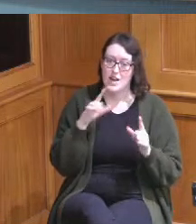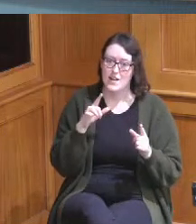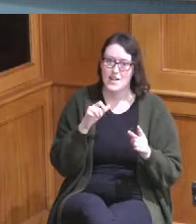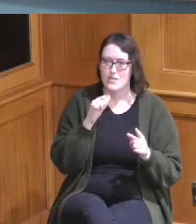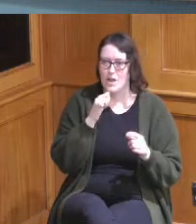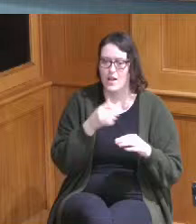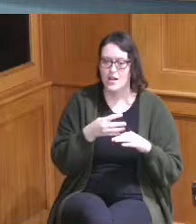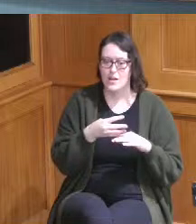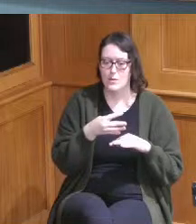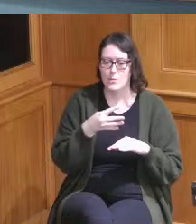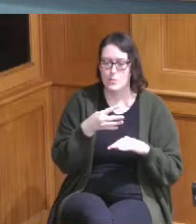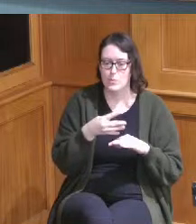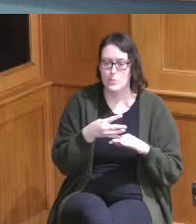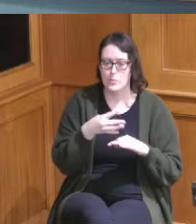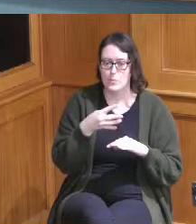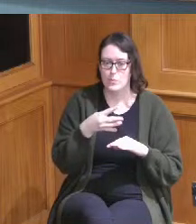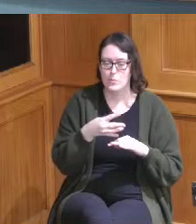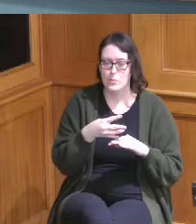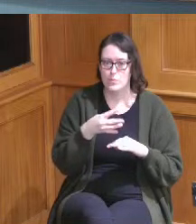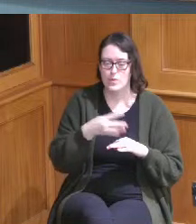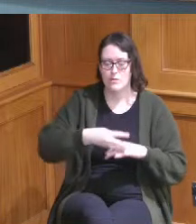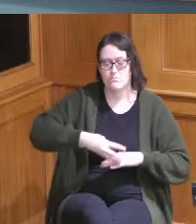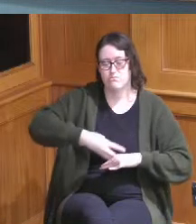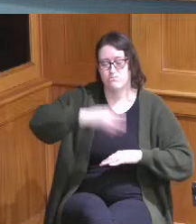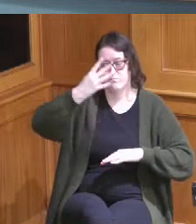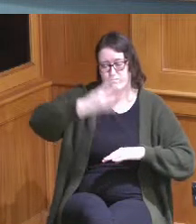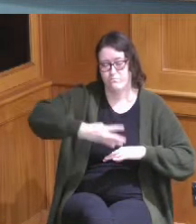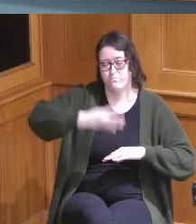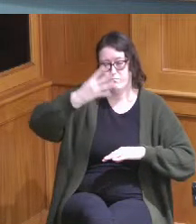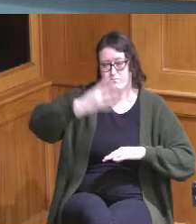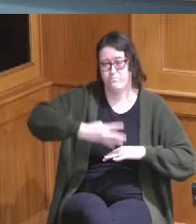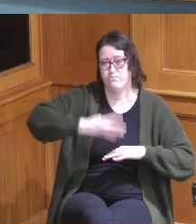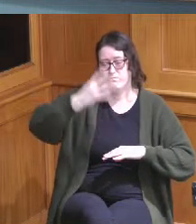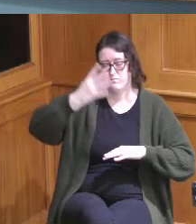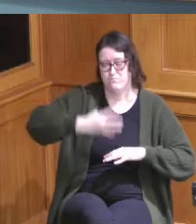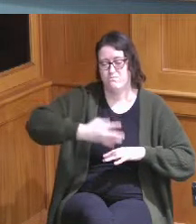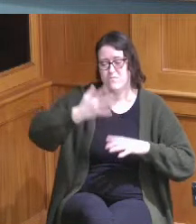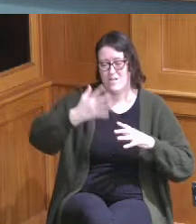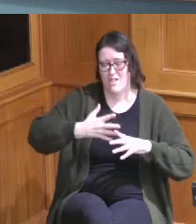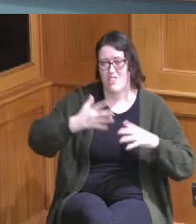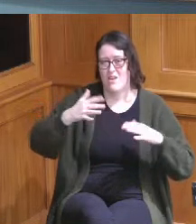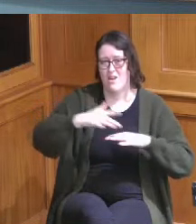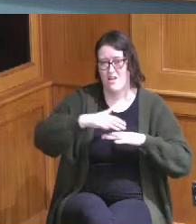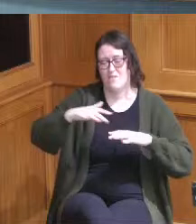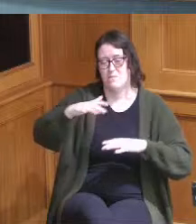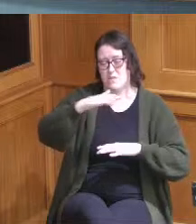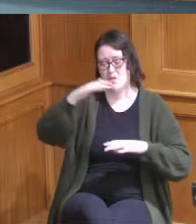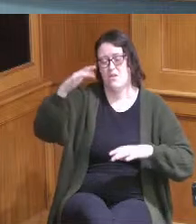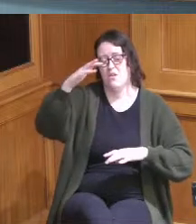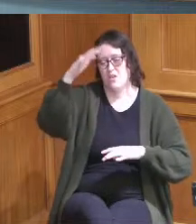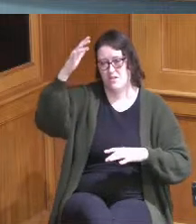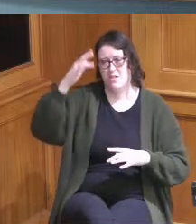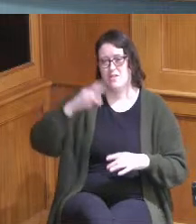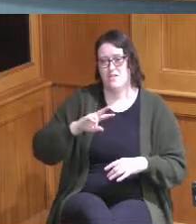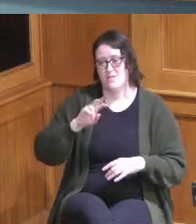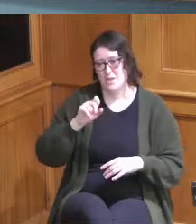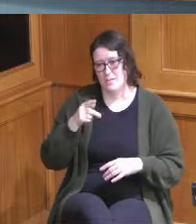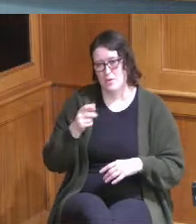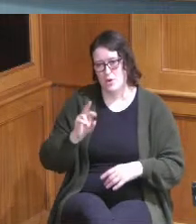leak coming out of the vent, it became an explosive discharge of vapor.